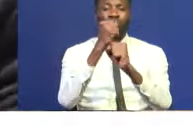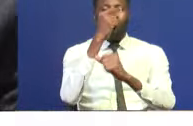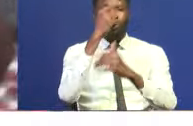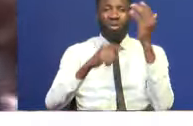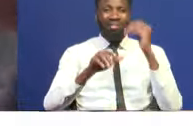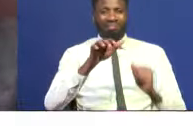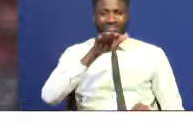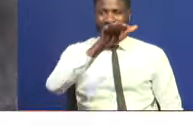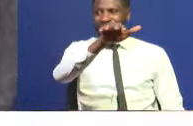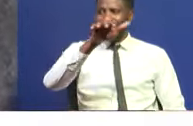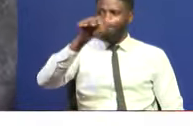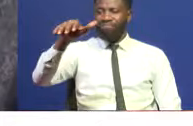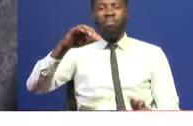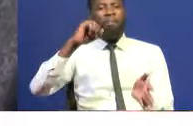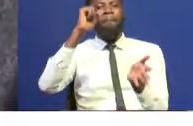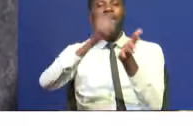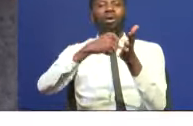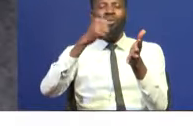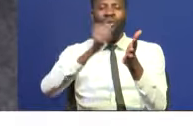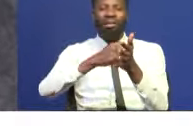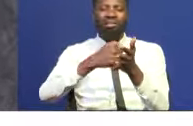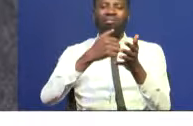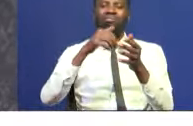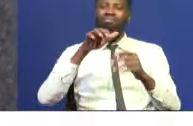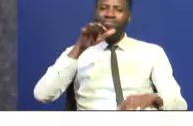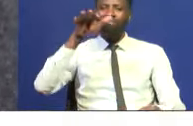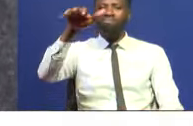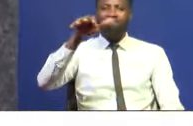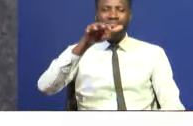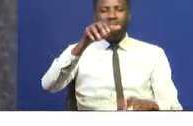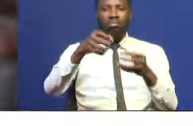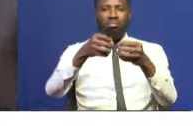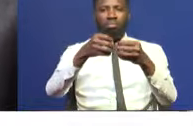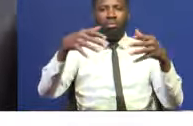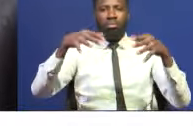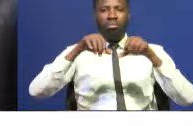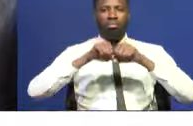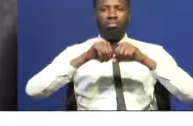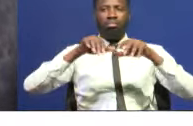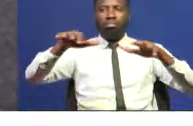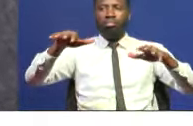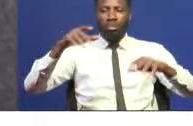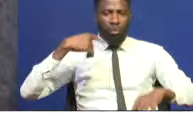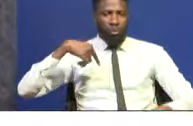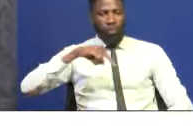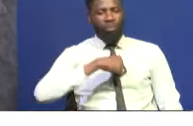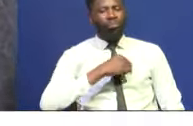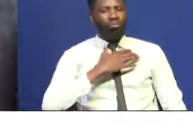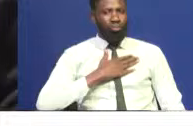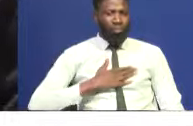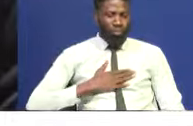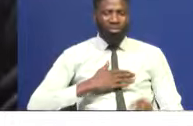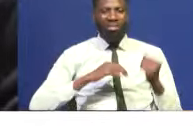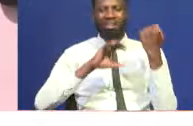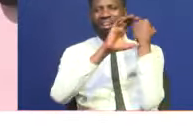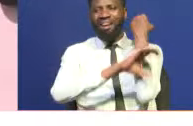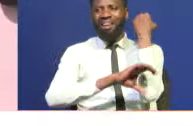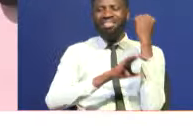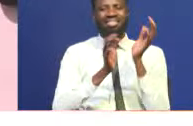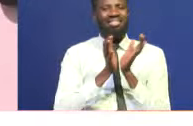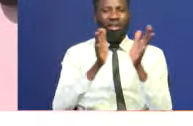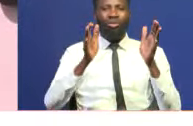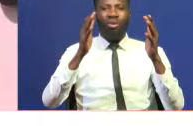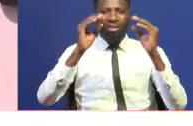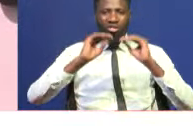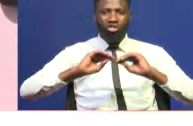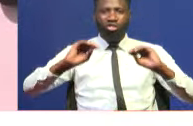like Makueni, going to extending now. So at the end of the day, we want to do countrywide